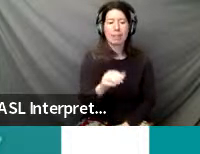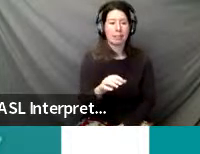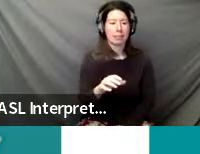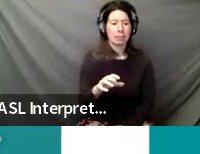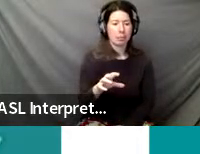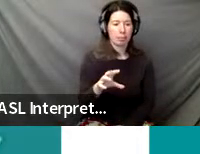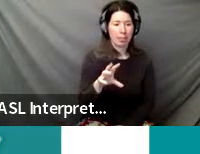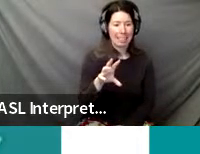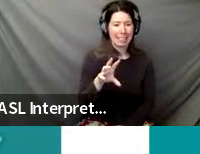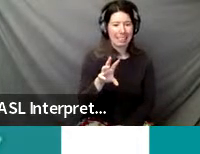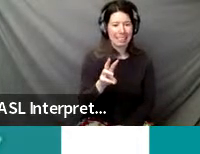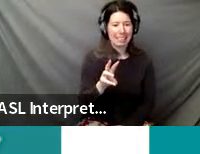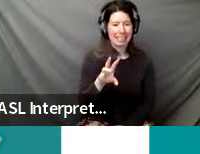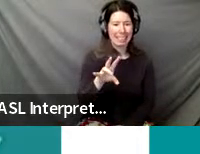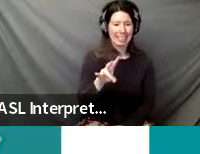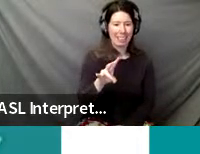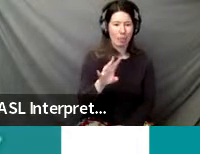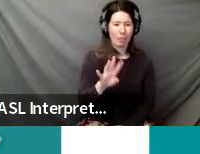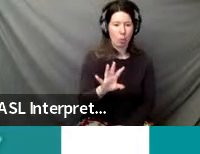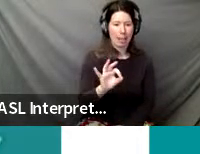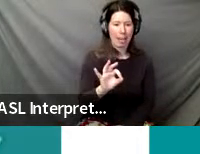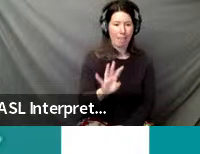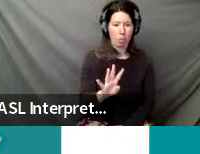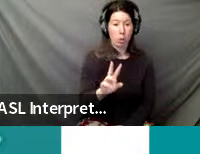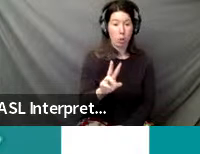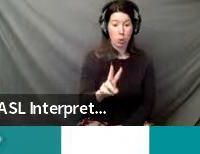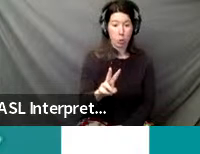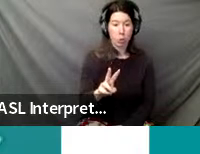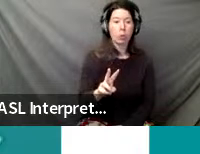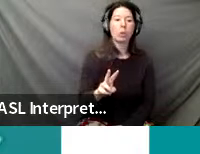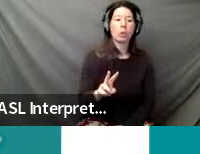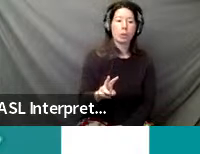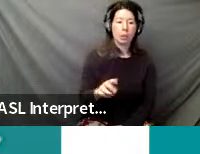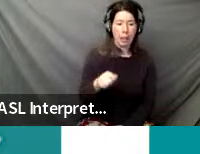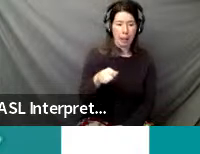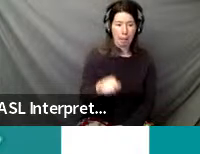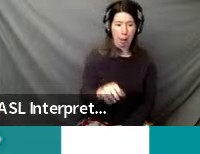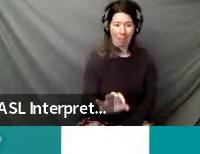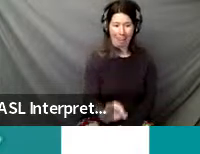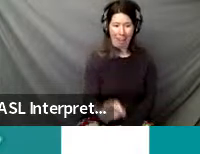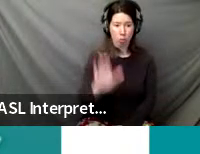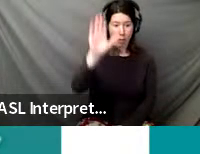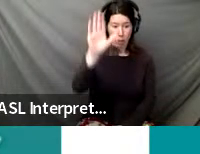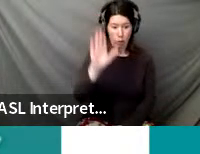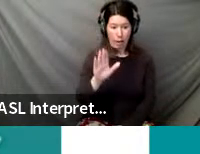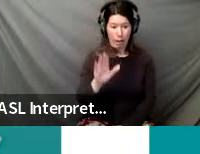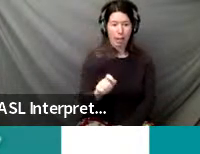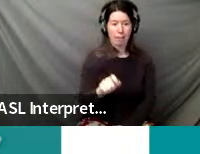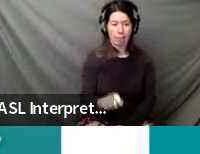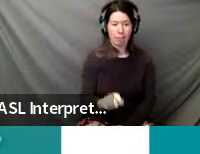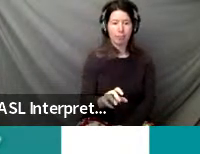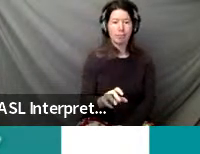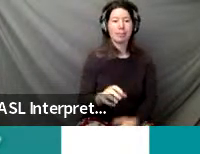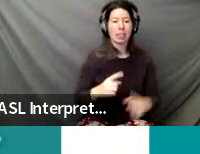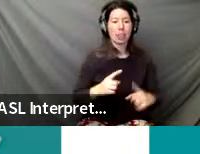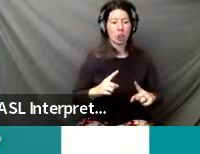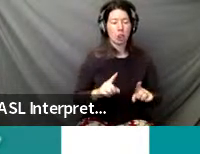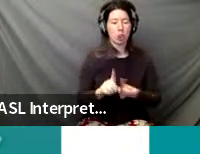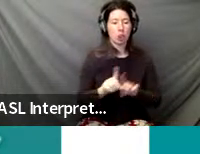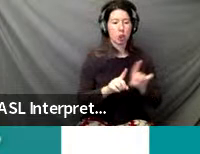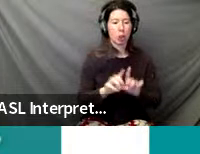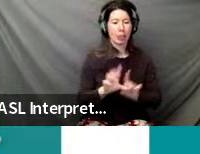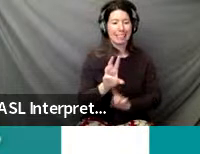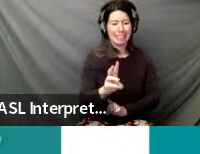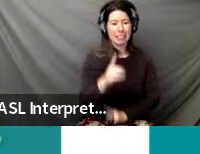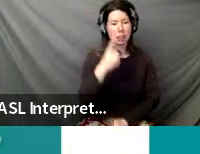674942. Dial *9 to raise your hand. After you're invited to speak, dial *6 to unmute yourself. And like I mentioned,